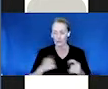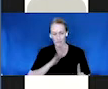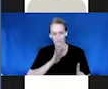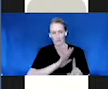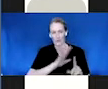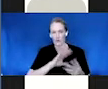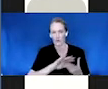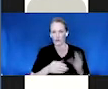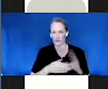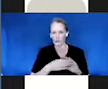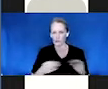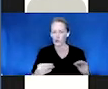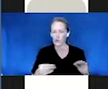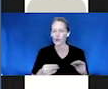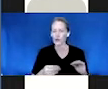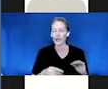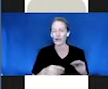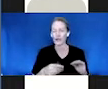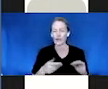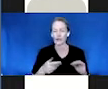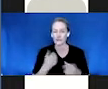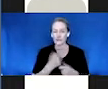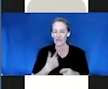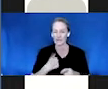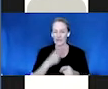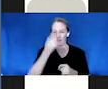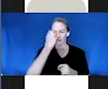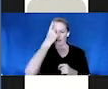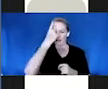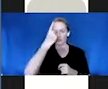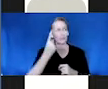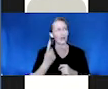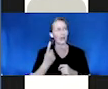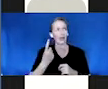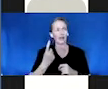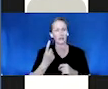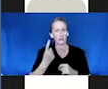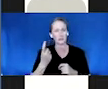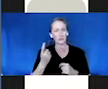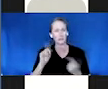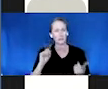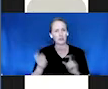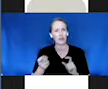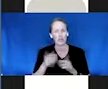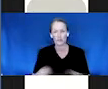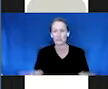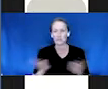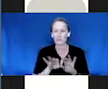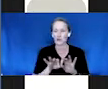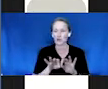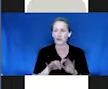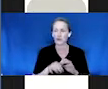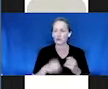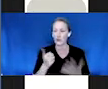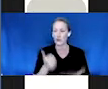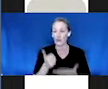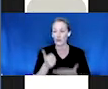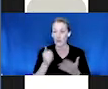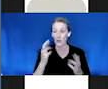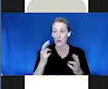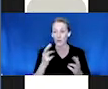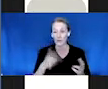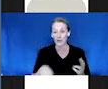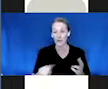us realize that the need for change is critical. I hope that you will join me in my commitment